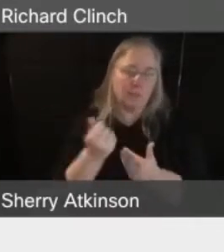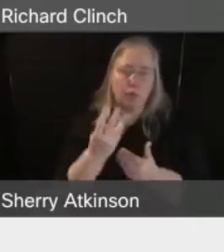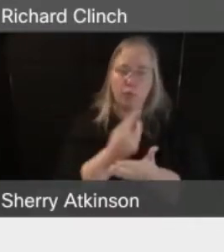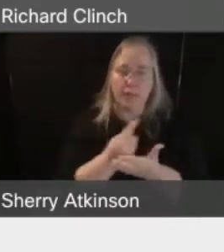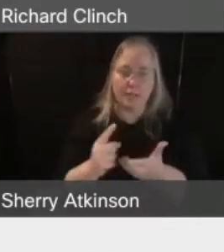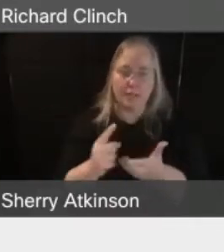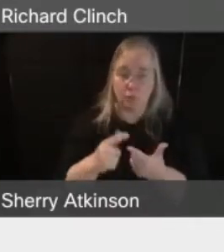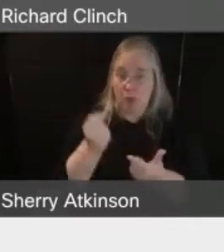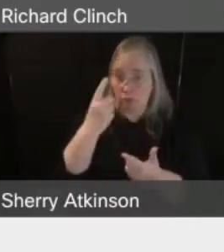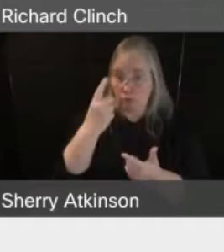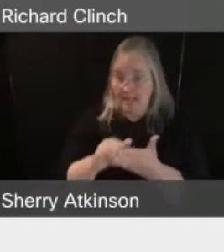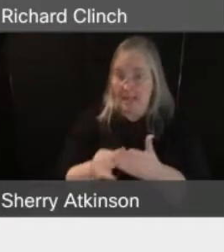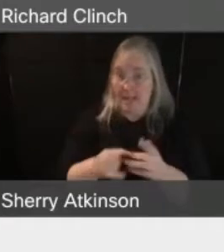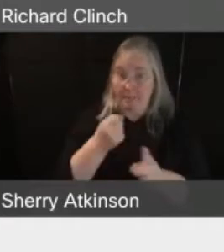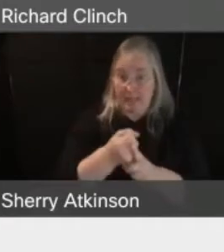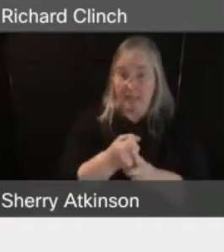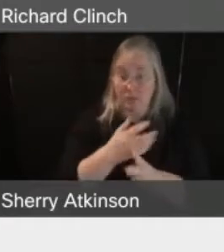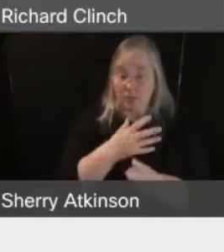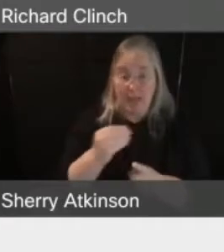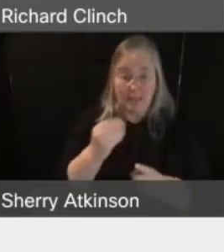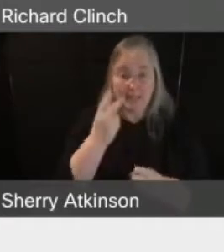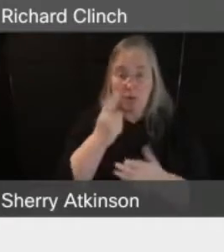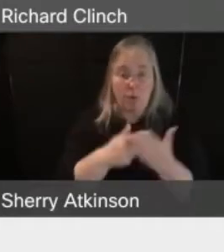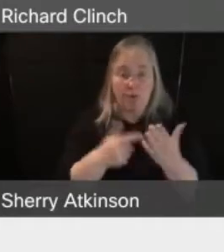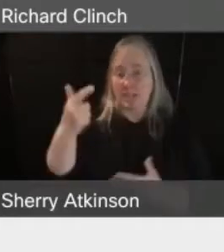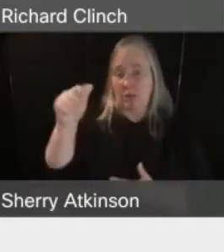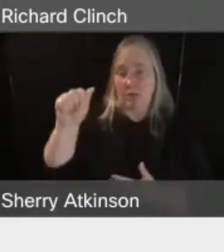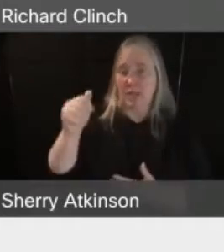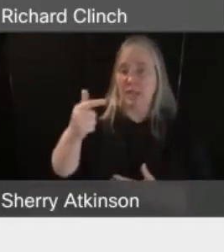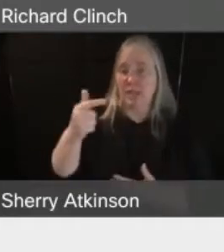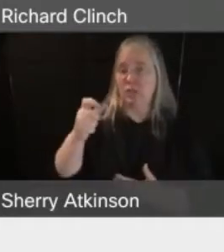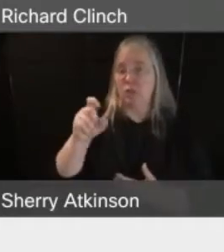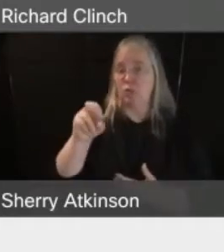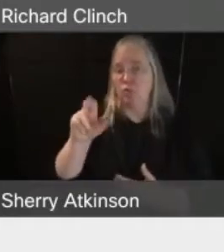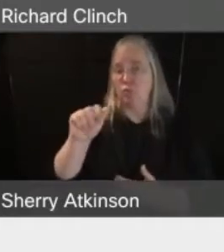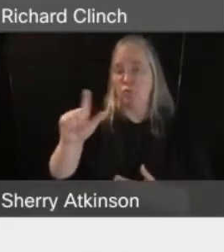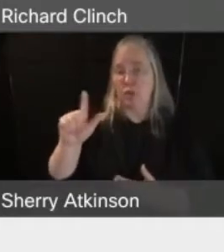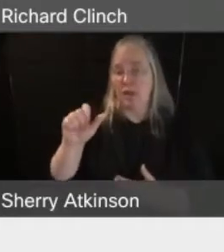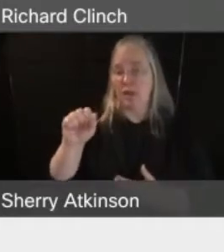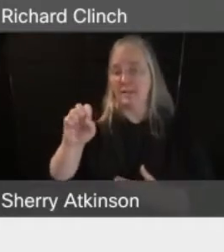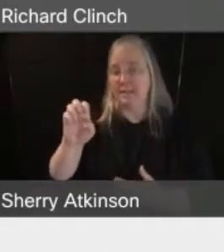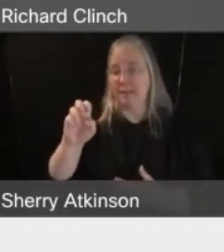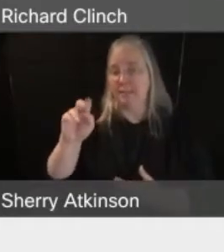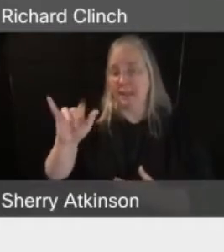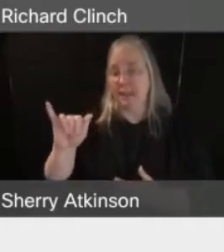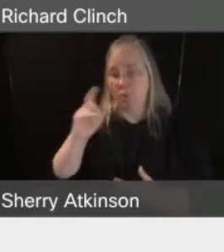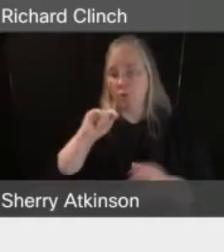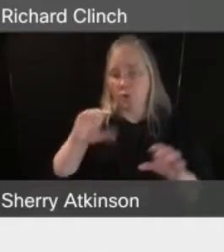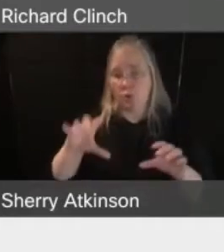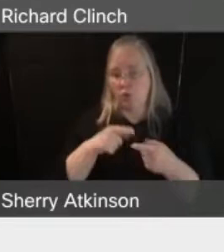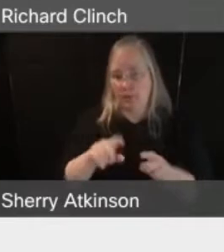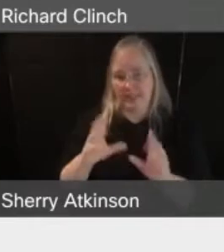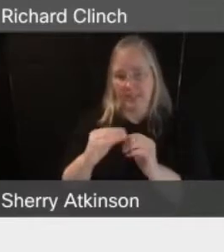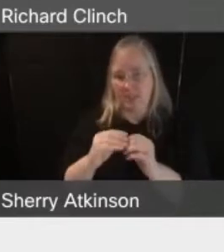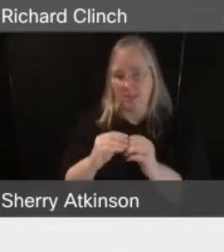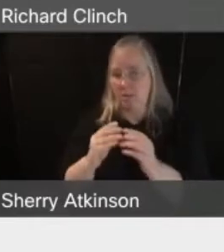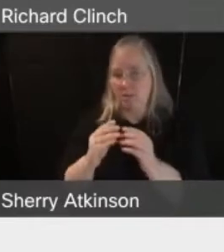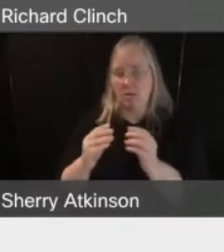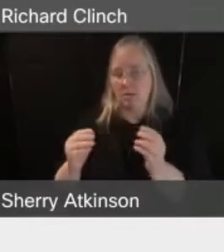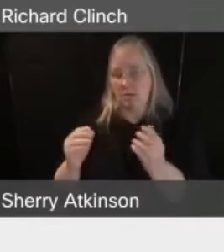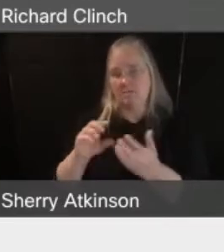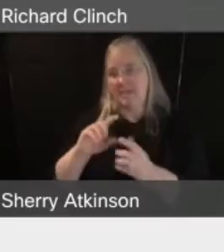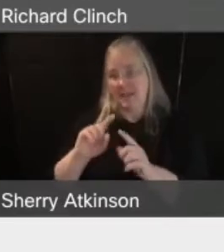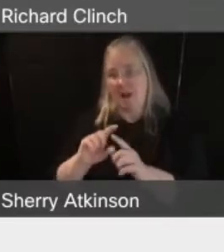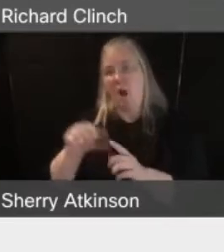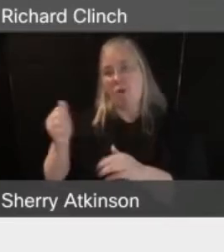understand the implications and certainly see what the General Assembly will do during session beyond what the governor may have proposed and how that